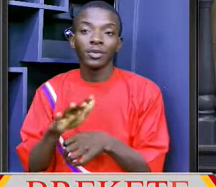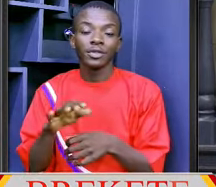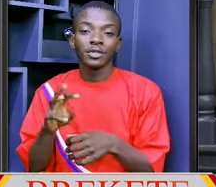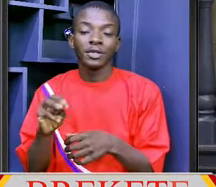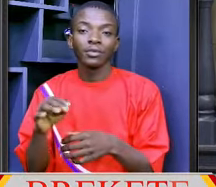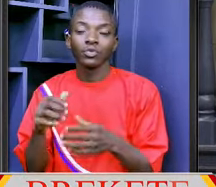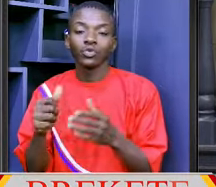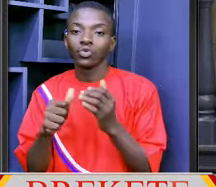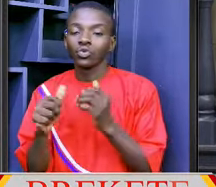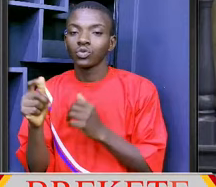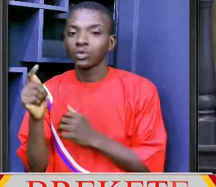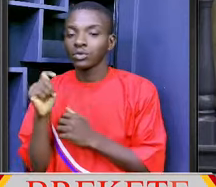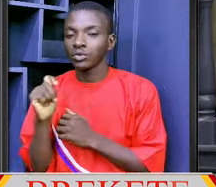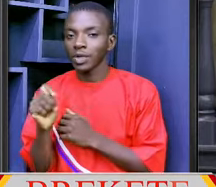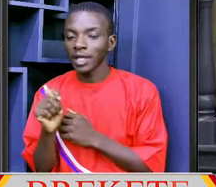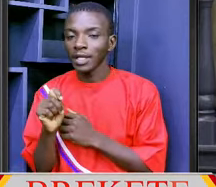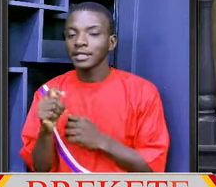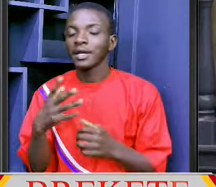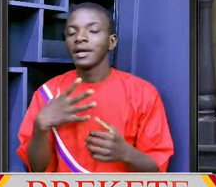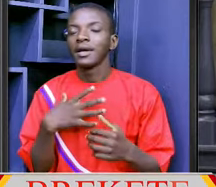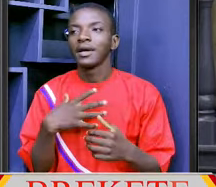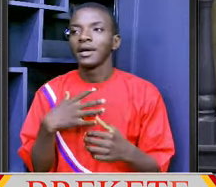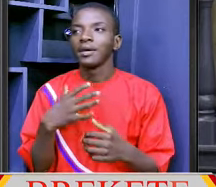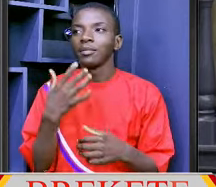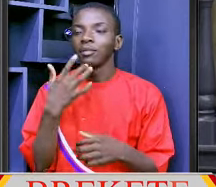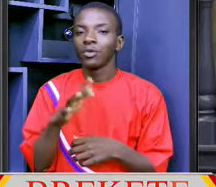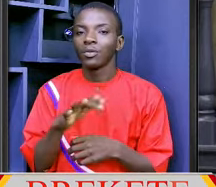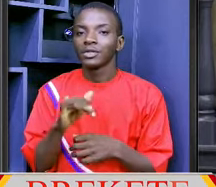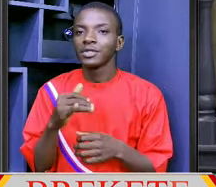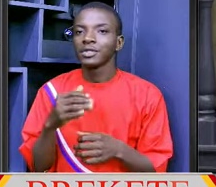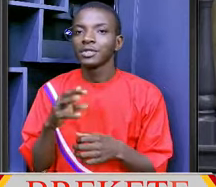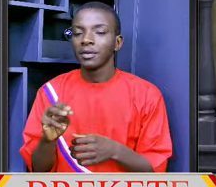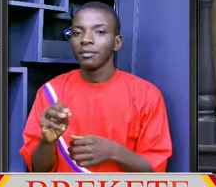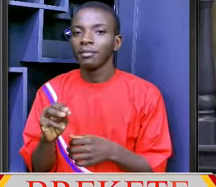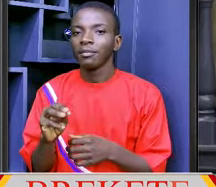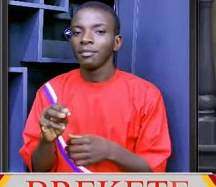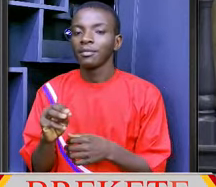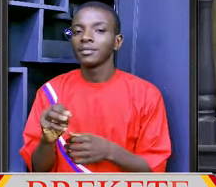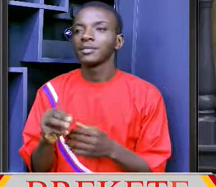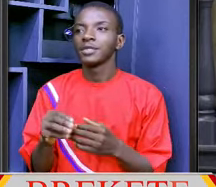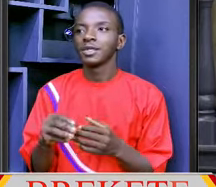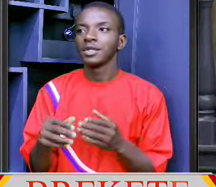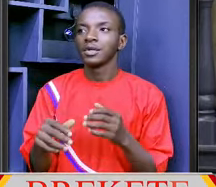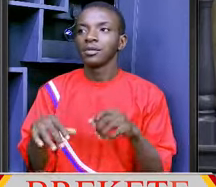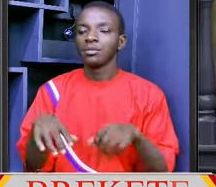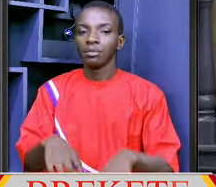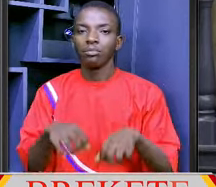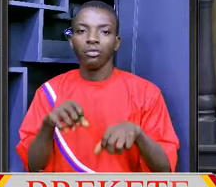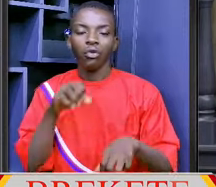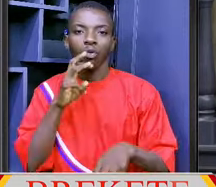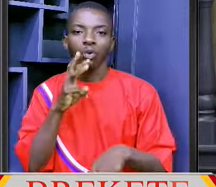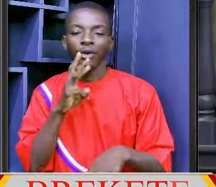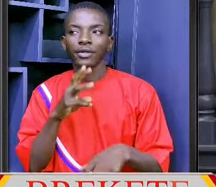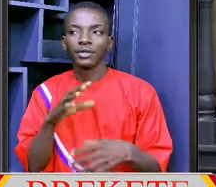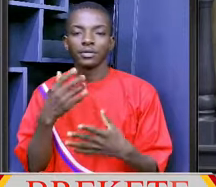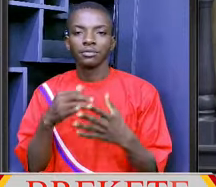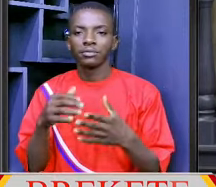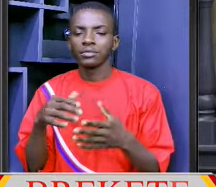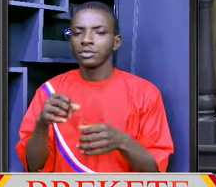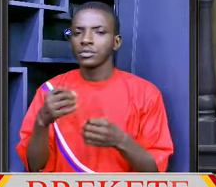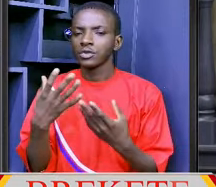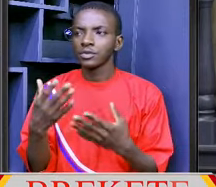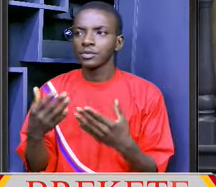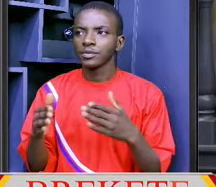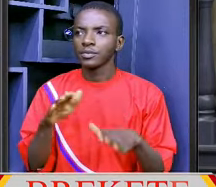toilet. I promise them borehole. Yes. How much be the balance where they owe you for